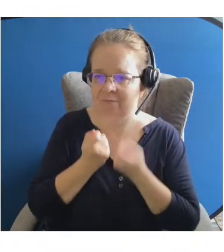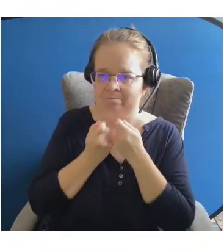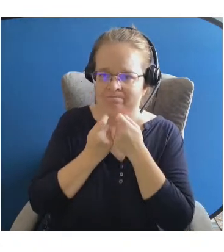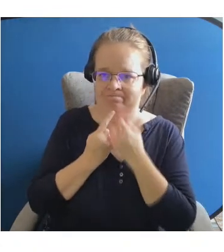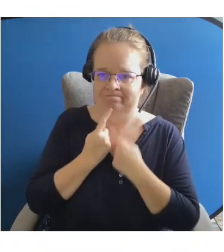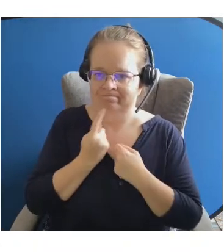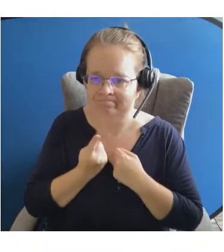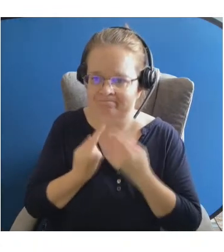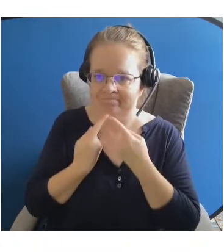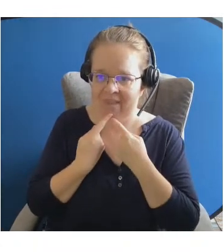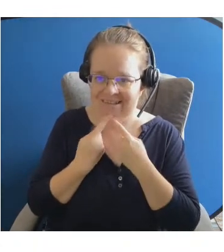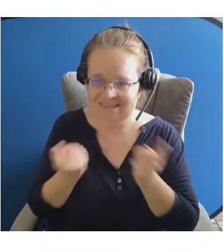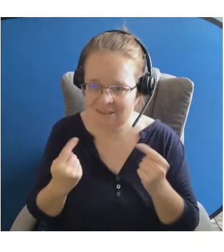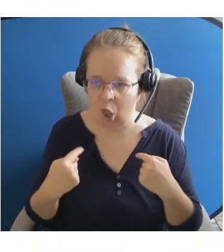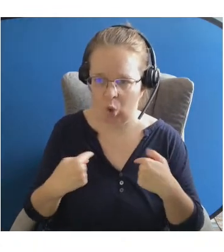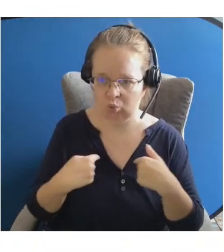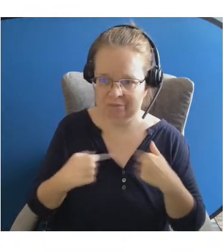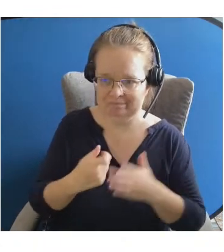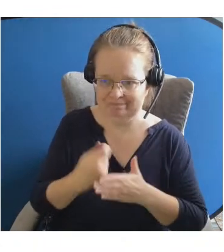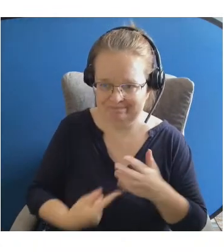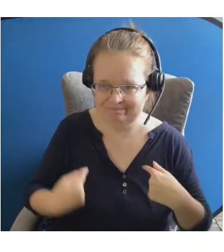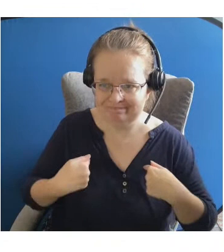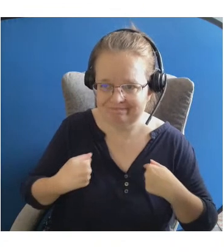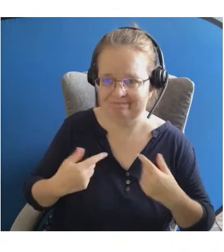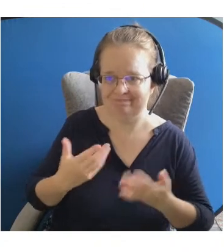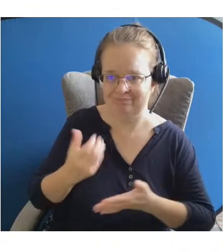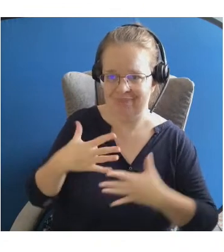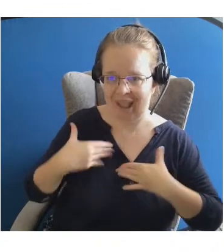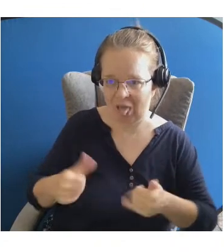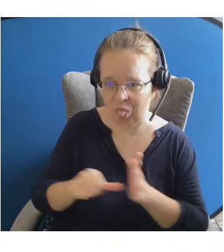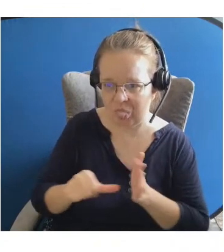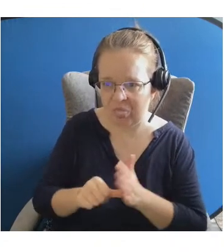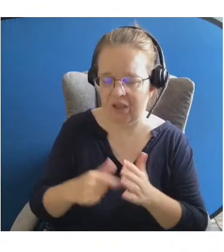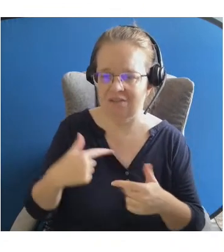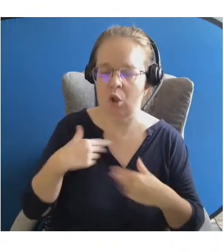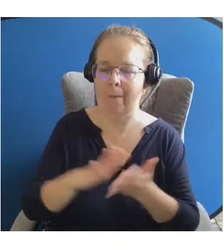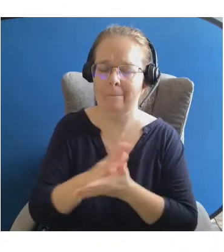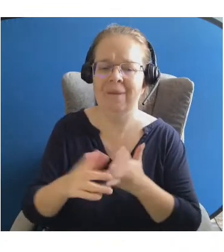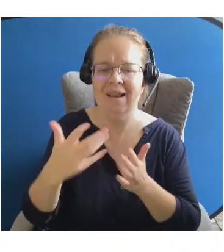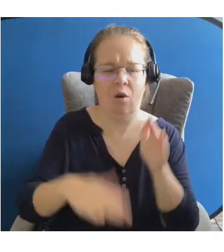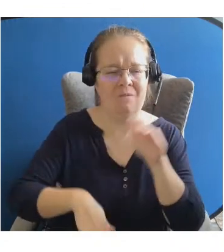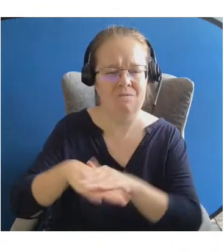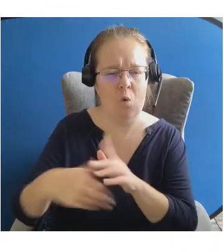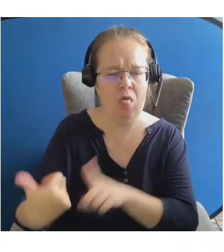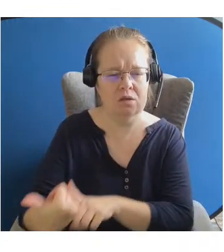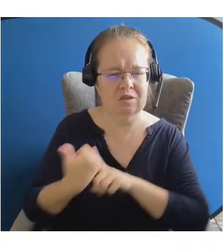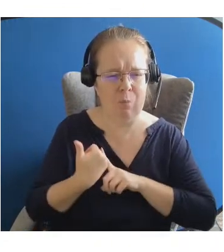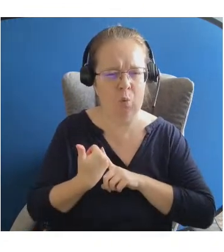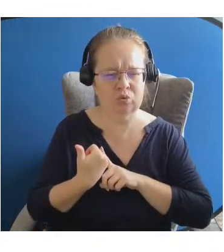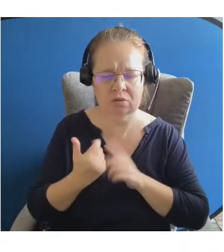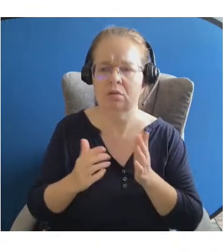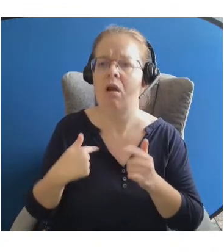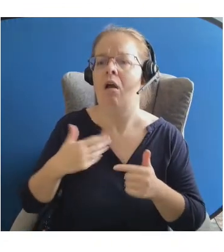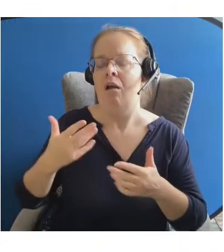disclose their disabilities and health conditions, so that they can receive the support they need in the workplace to really thrive